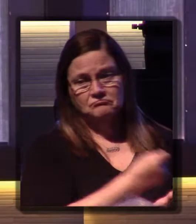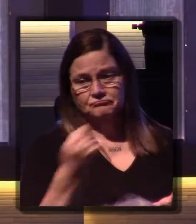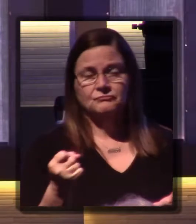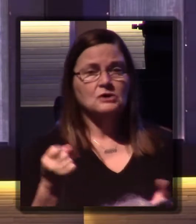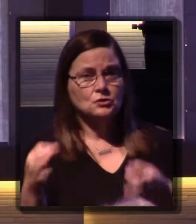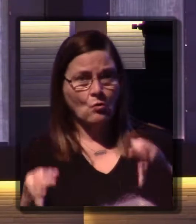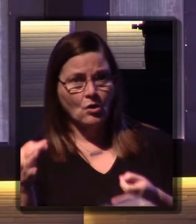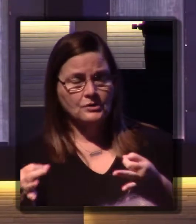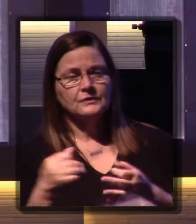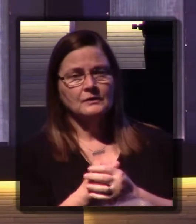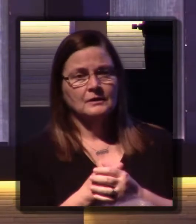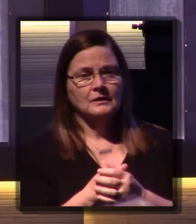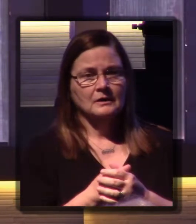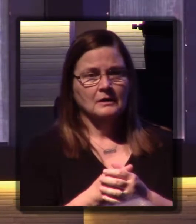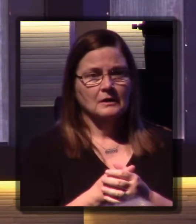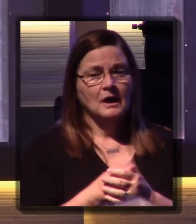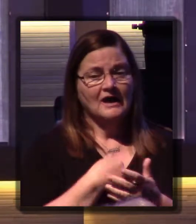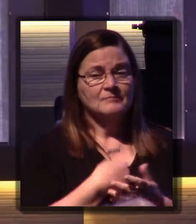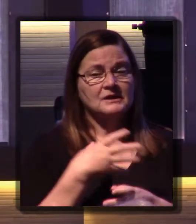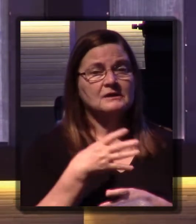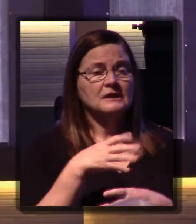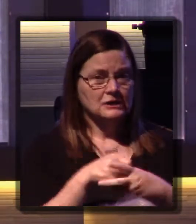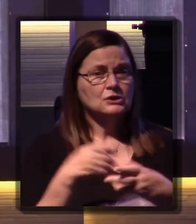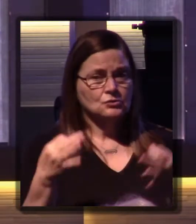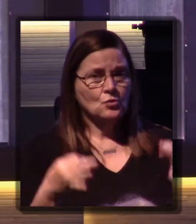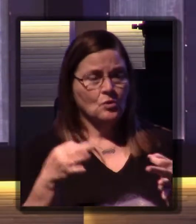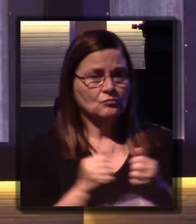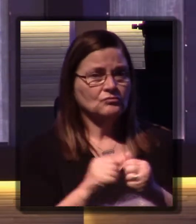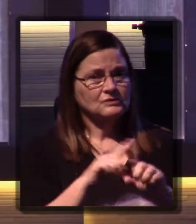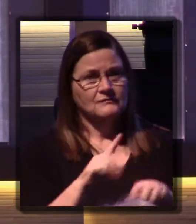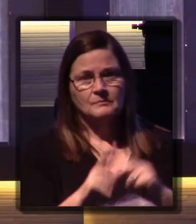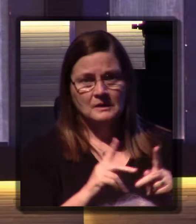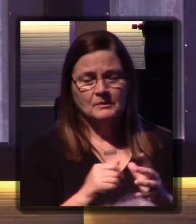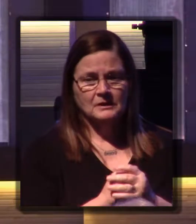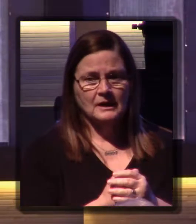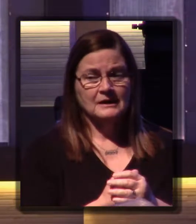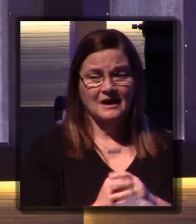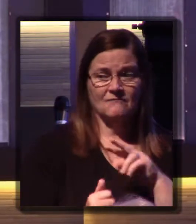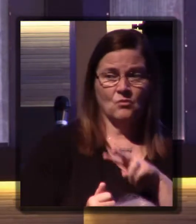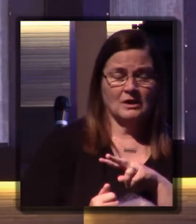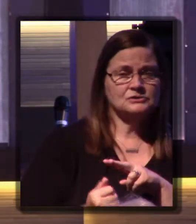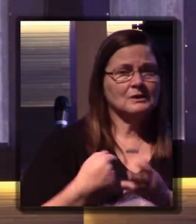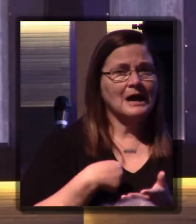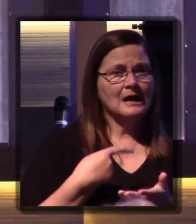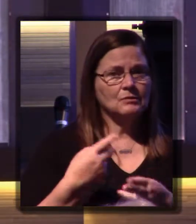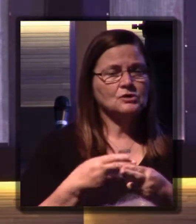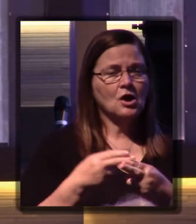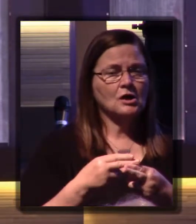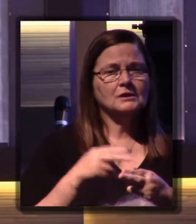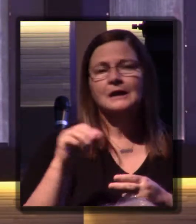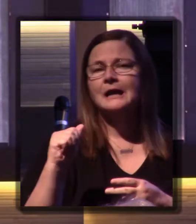I've been to court with different people, not myself, but I've been in court with people and have watched what I would call